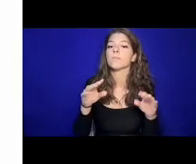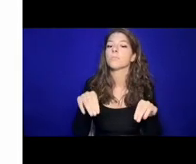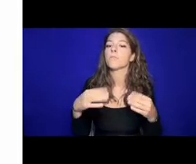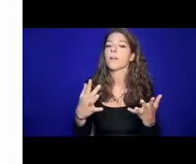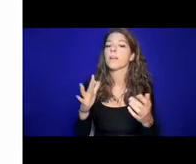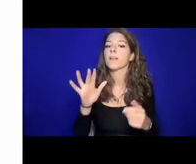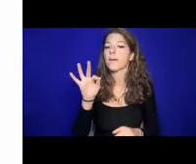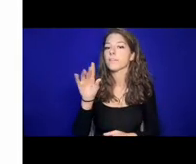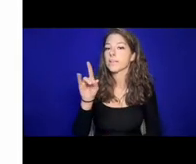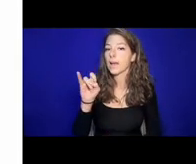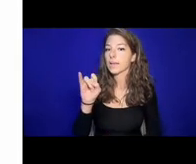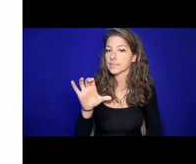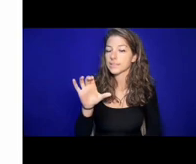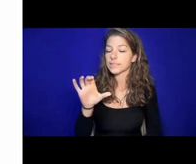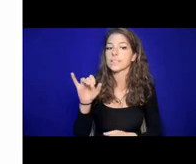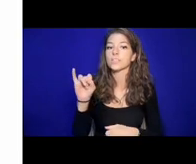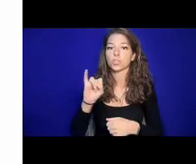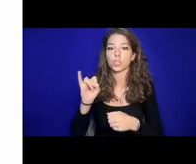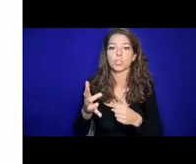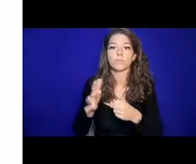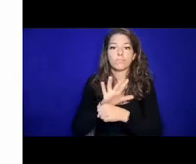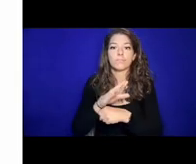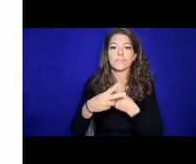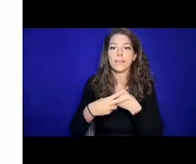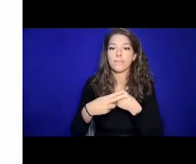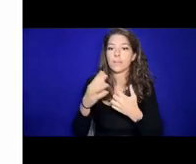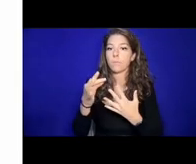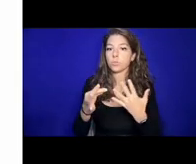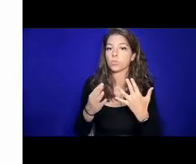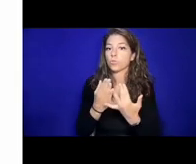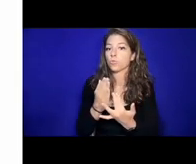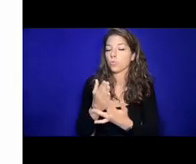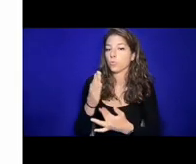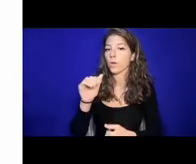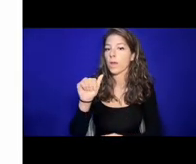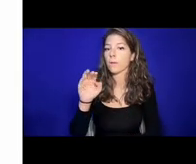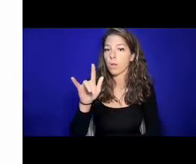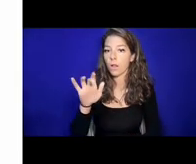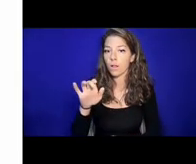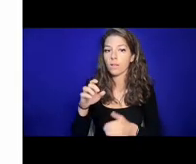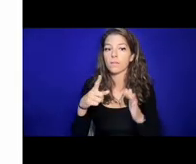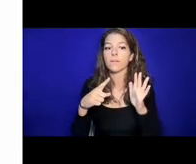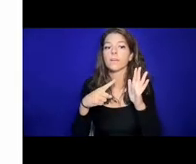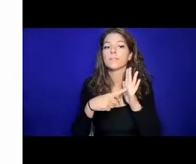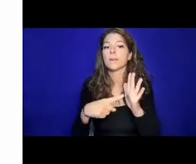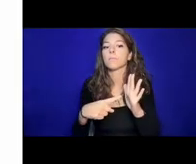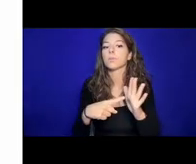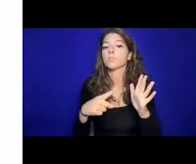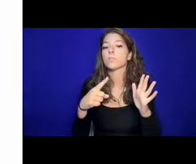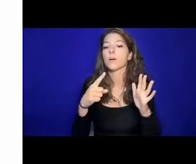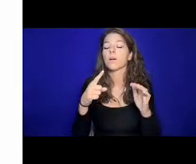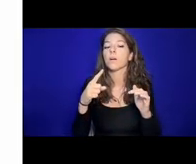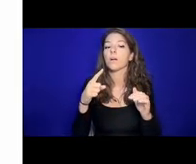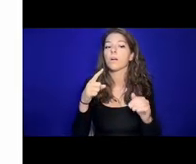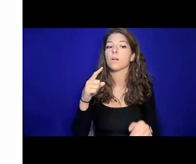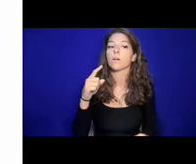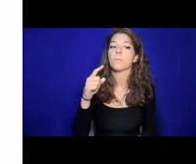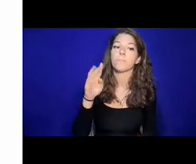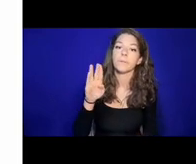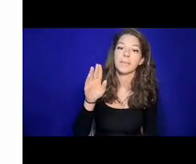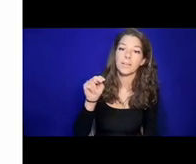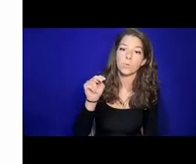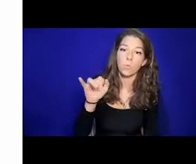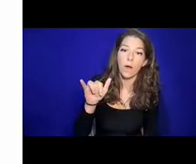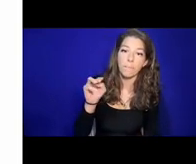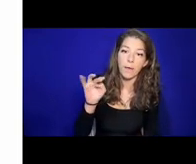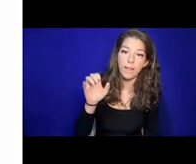the FDIC insured savings options through ABLE. Examples of these are BNY Mellon, Fifth